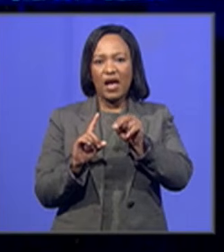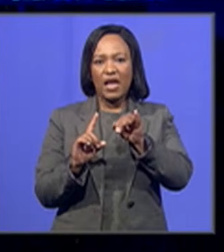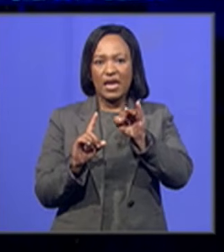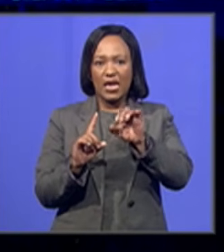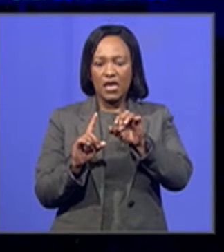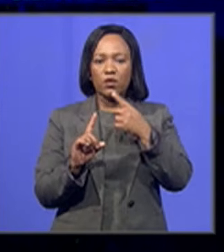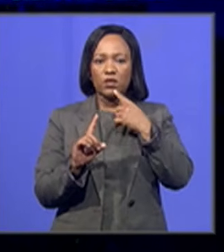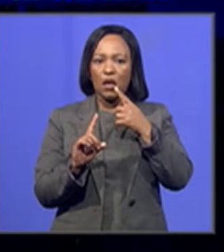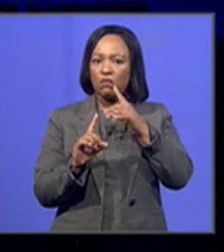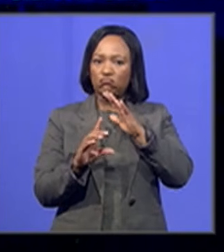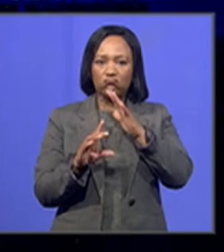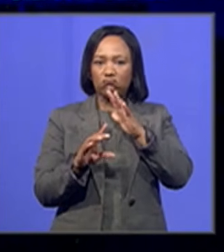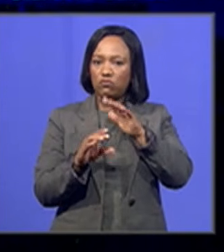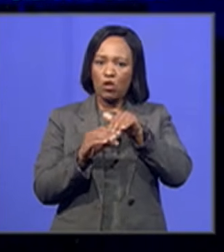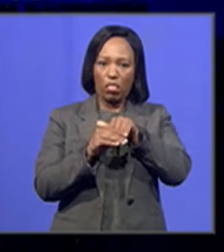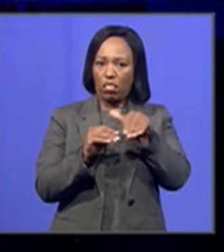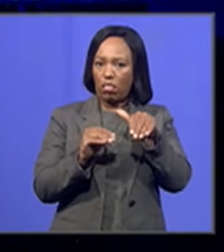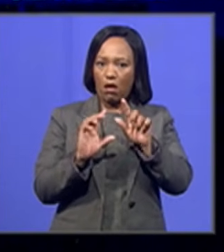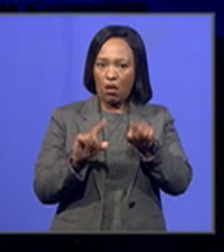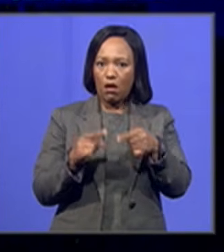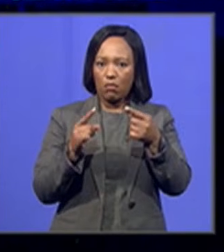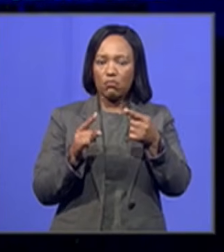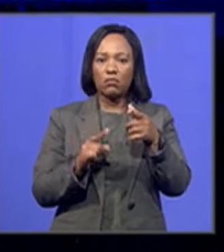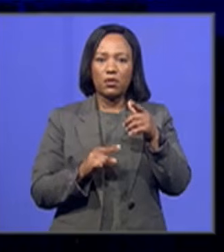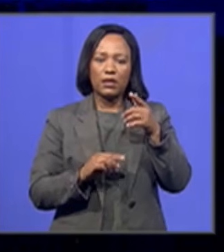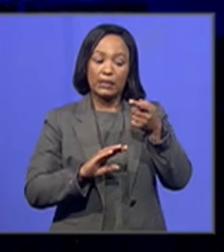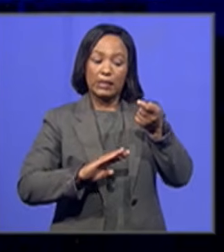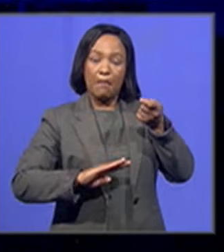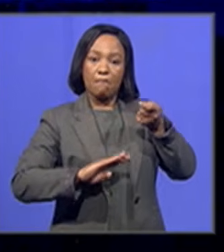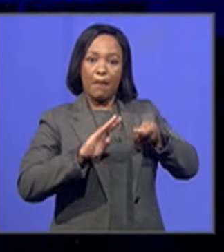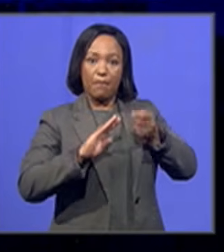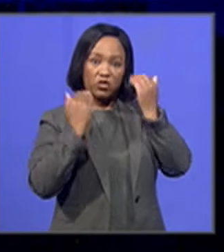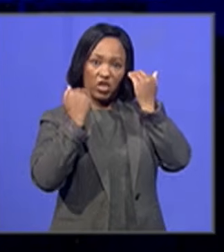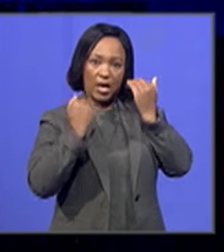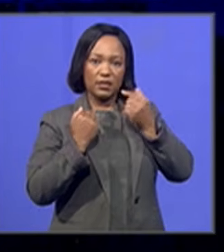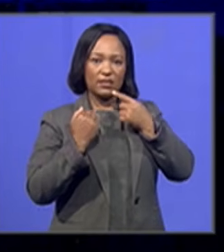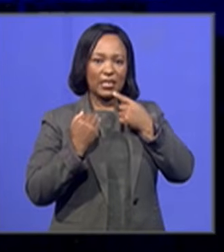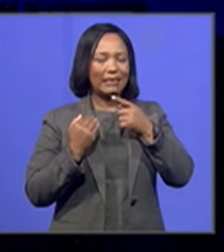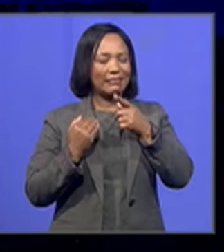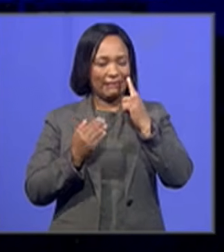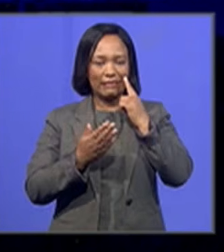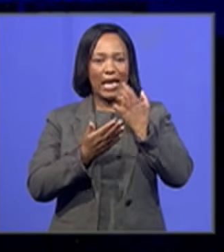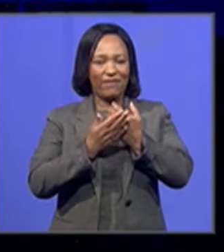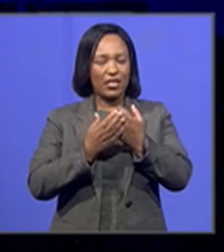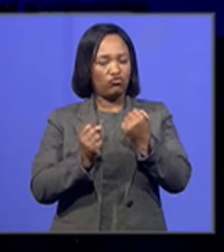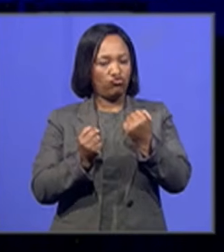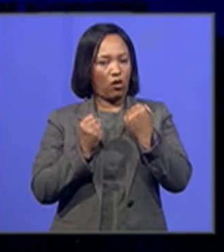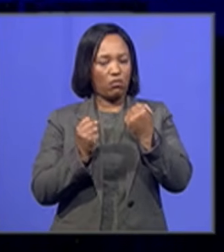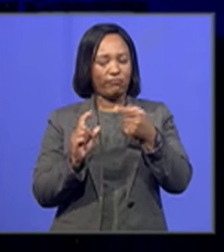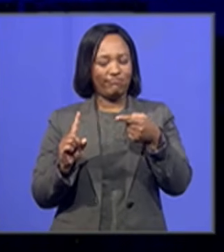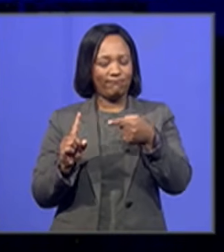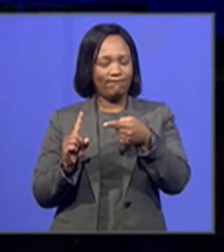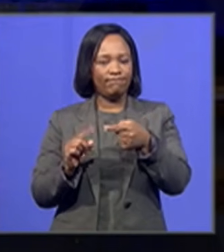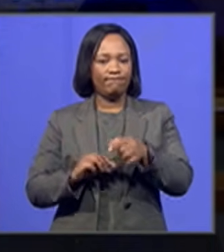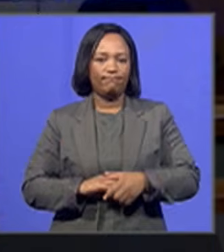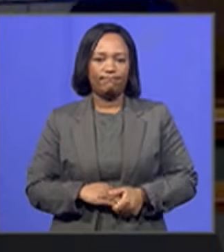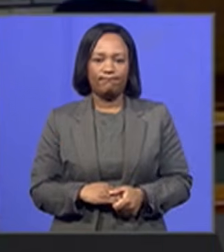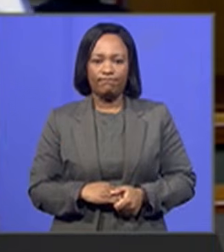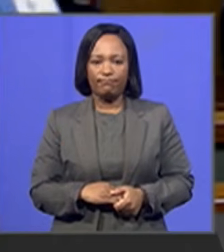ha etsa phoso. Moahlodi Joseph Musopa o re mmuso o na le nyewe e matla kgahlano le Nkosi.